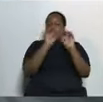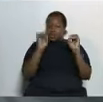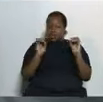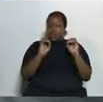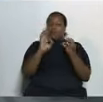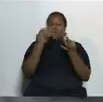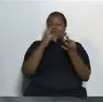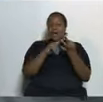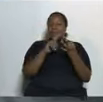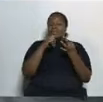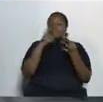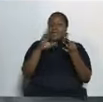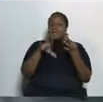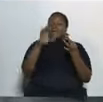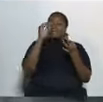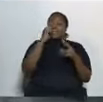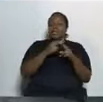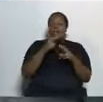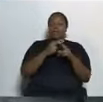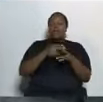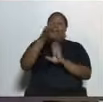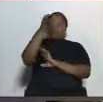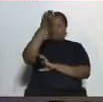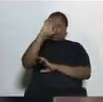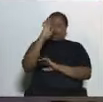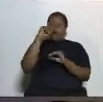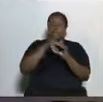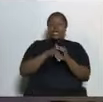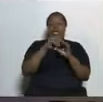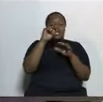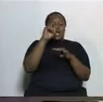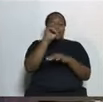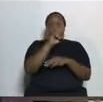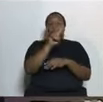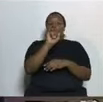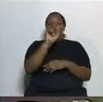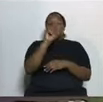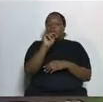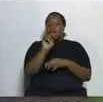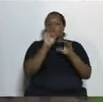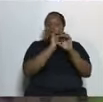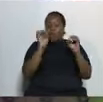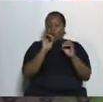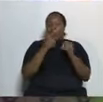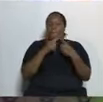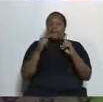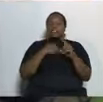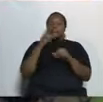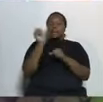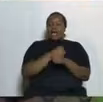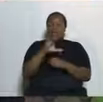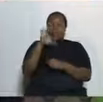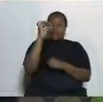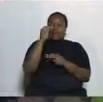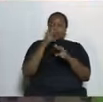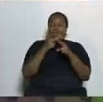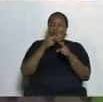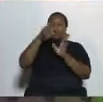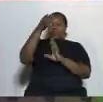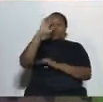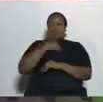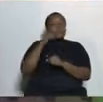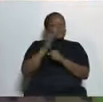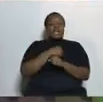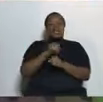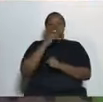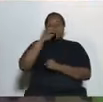commandment says, thou shalt not take the name of the Lord thy God in vain. Polycarp says, look, I can't take the name of the Lord thy God in vain. I can't pretend I'm a Christian and